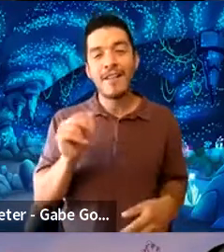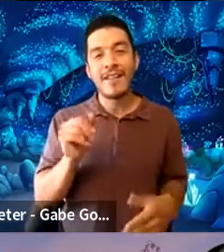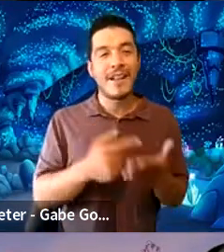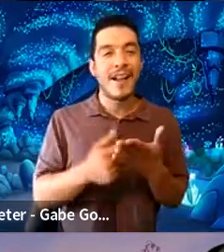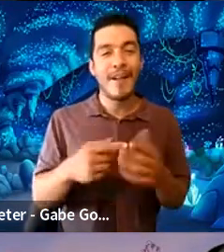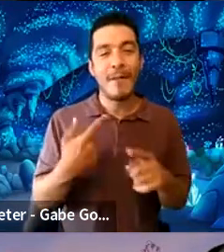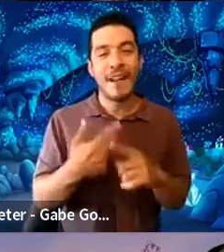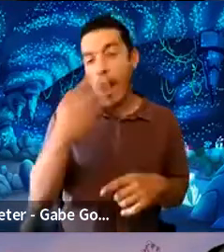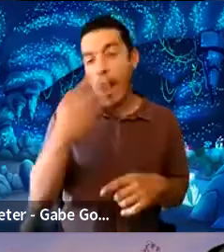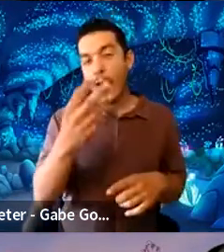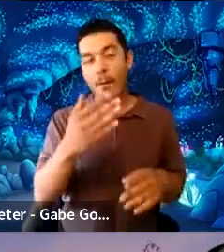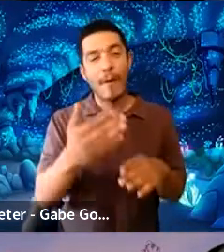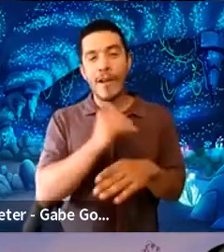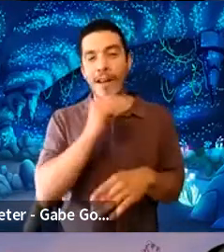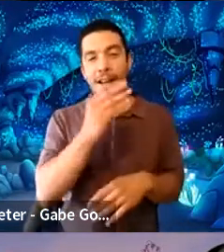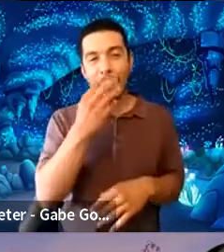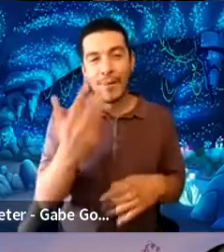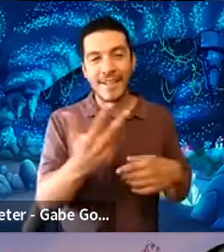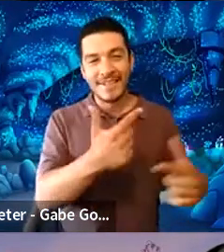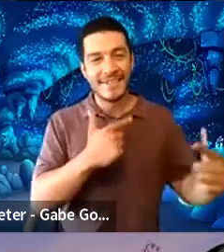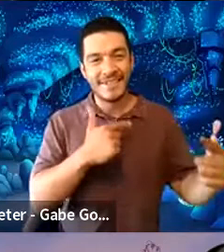beauty before not beauty. Donna, go ahead.